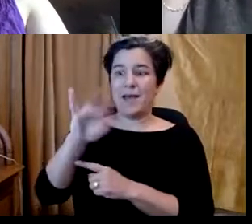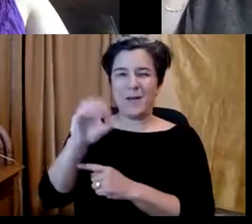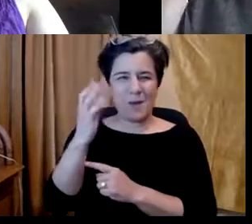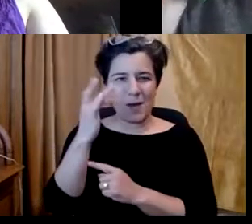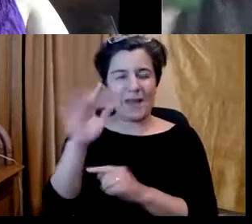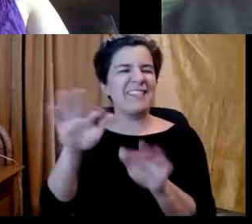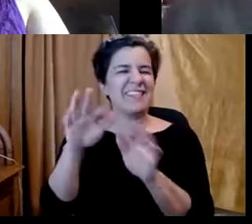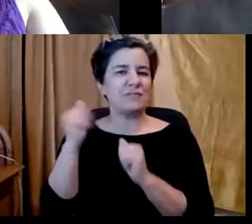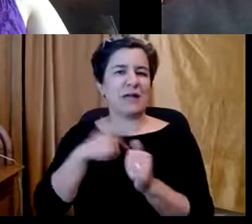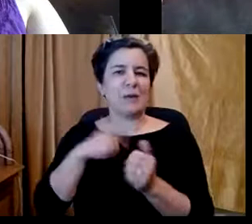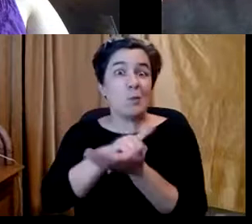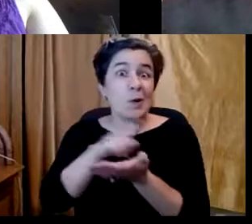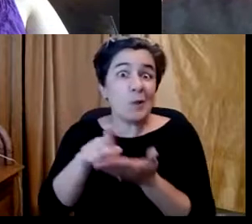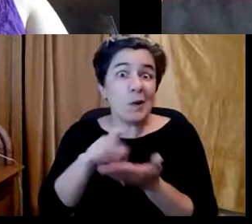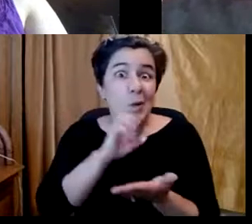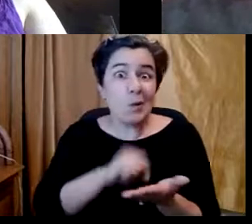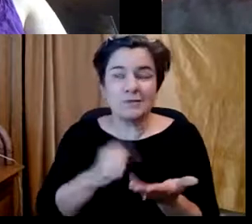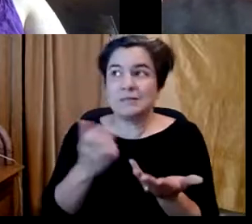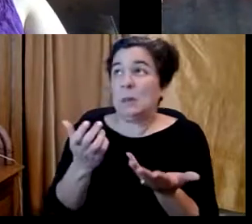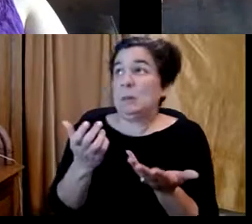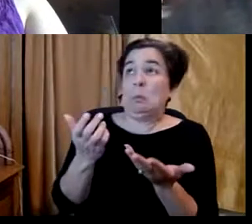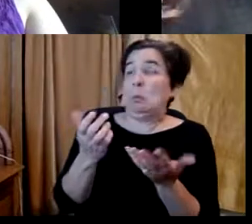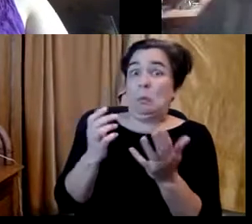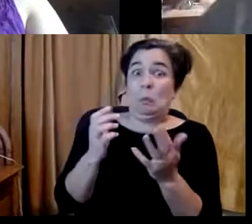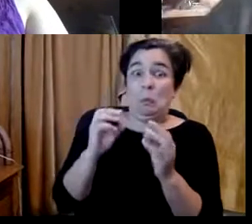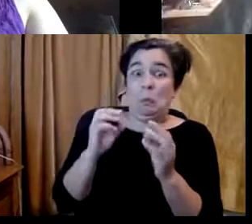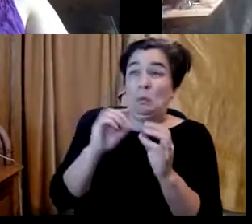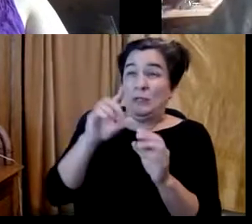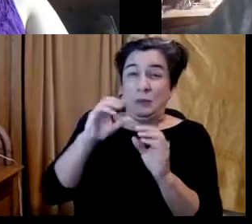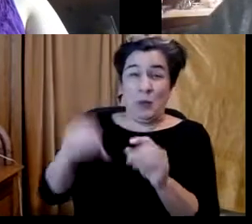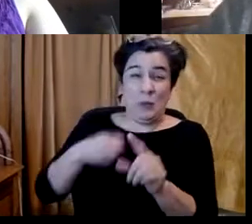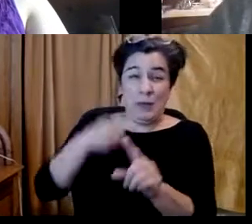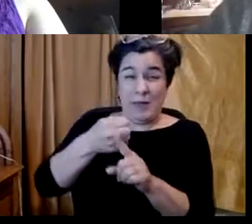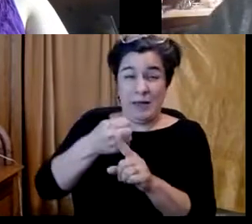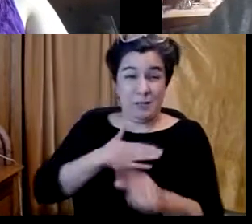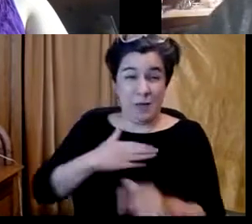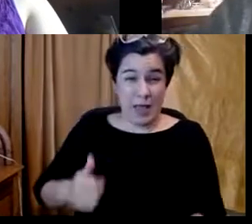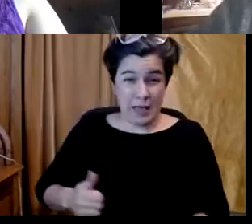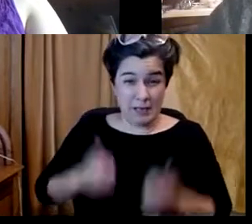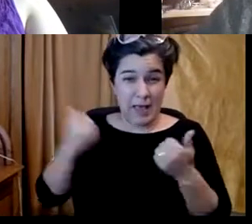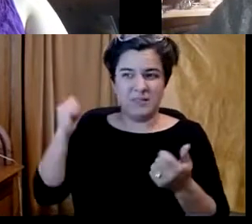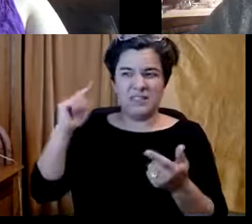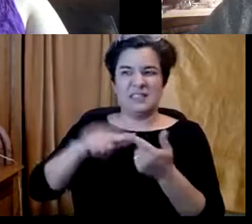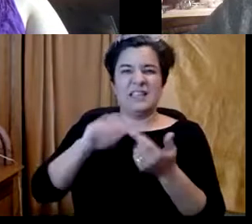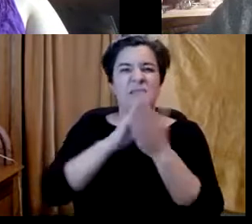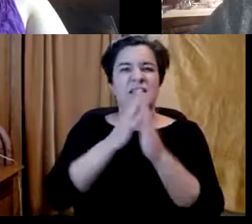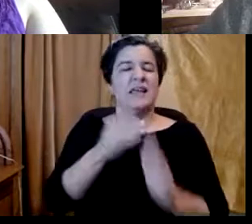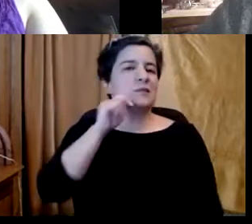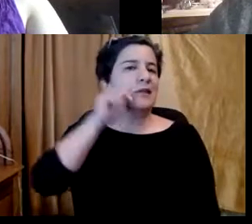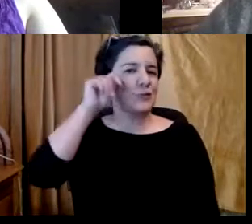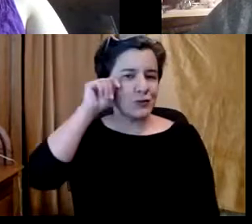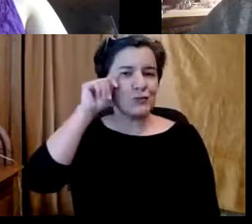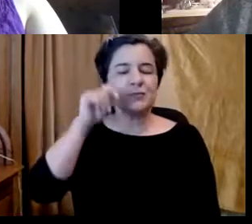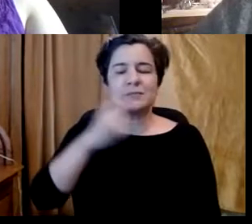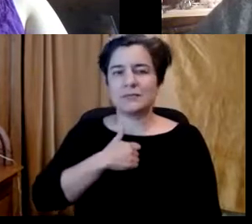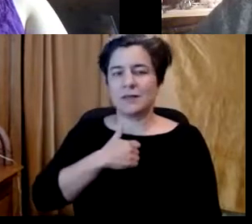had very little to no impact on my life until about teenage years, when